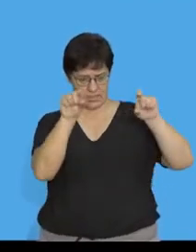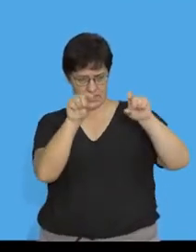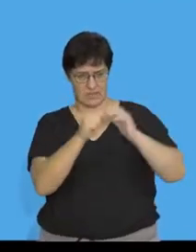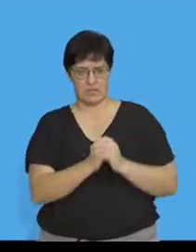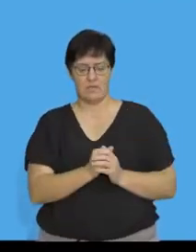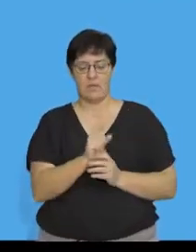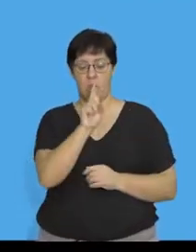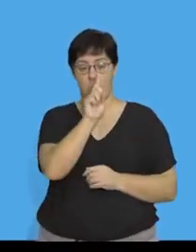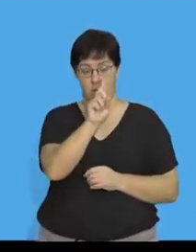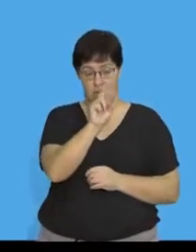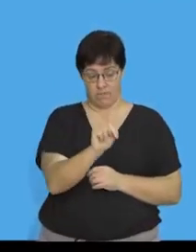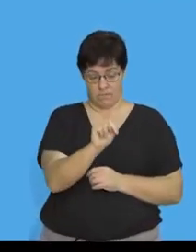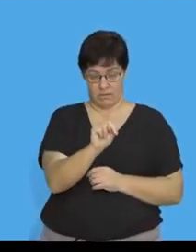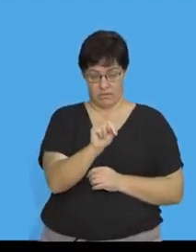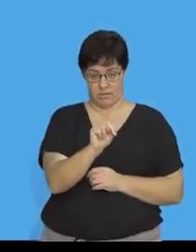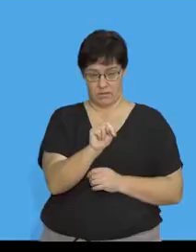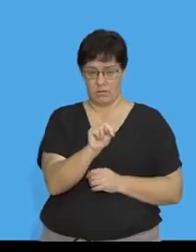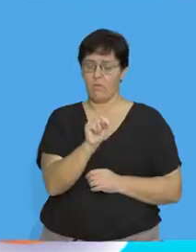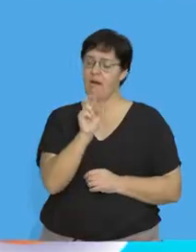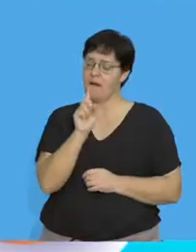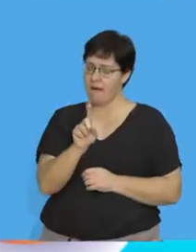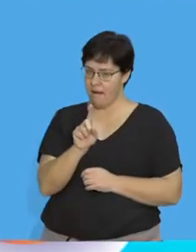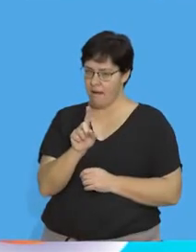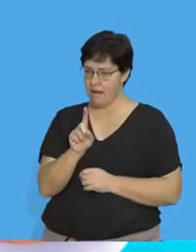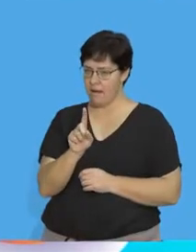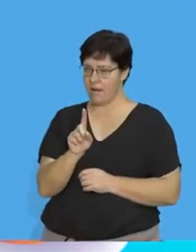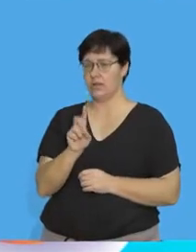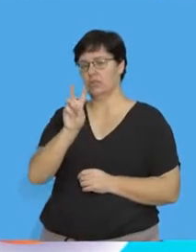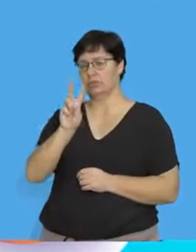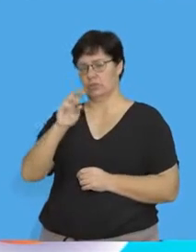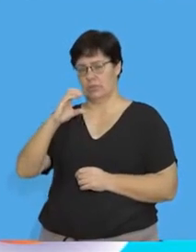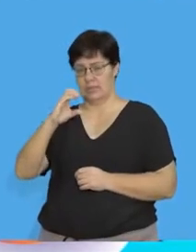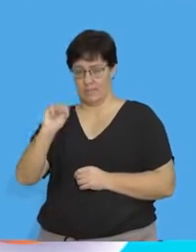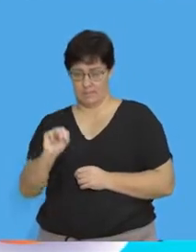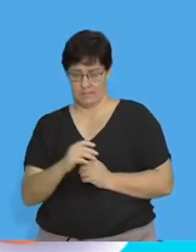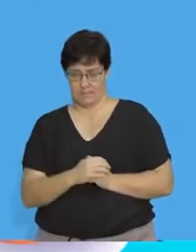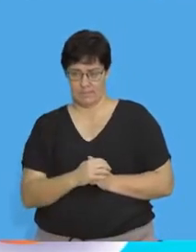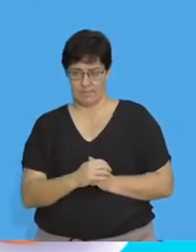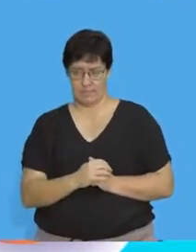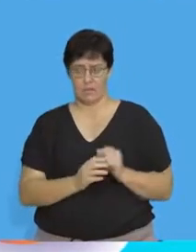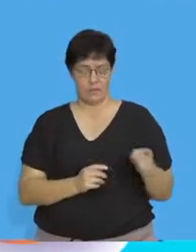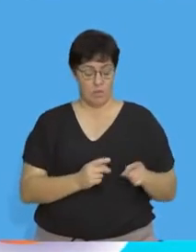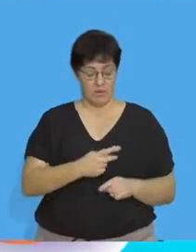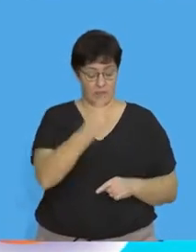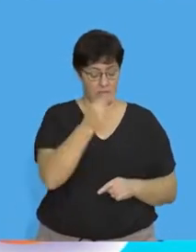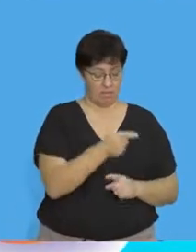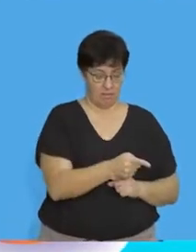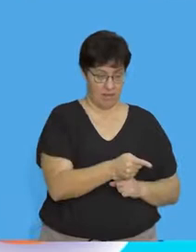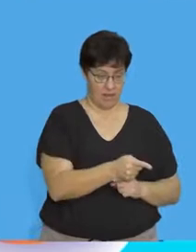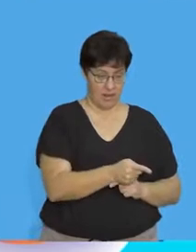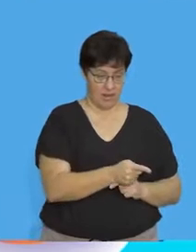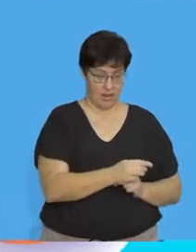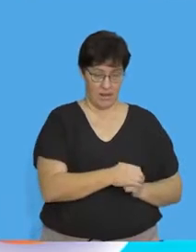effect that increase and decrease is all about. Is it a proportional increase and decrease? Well, remember what we